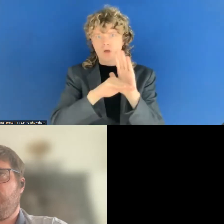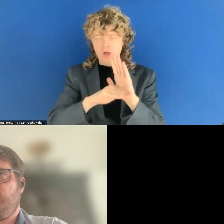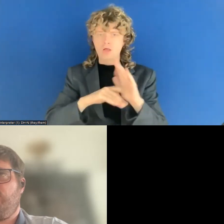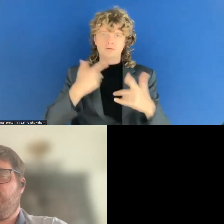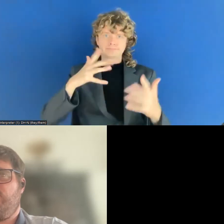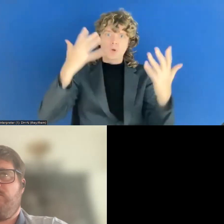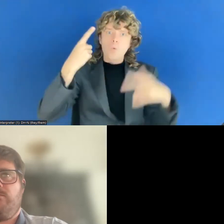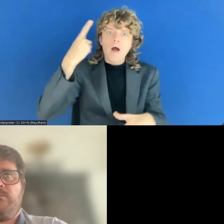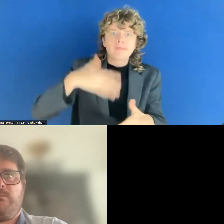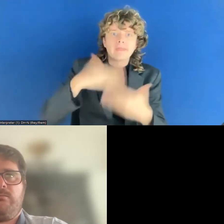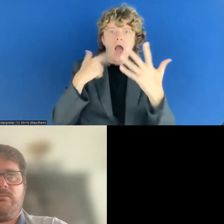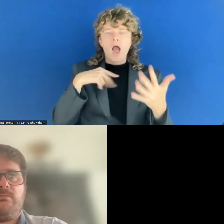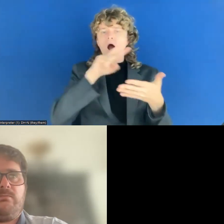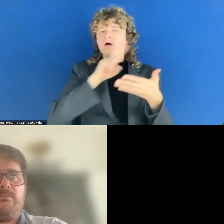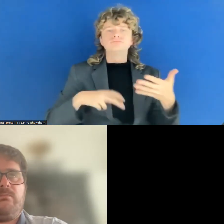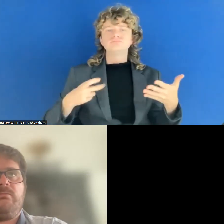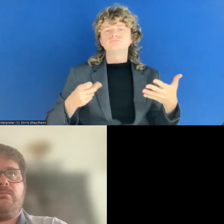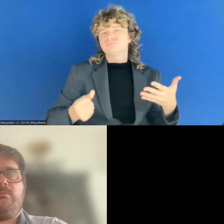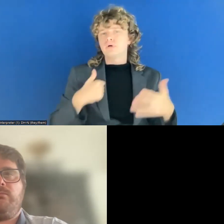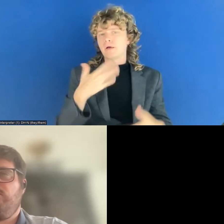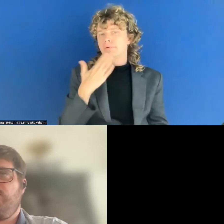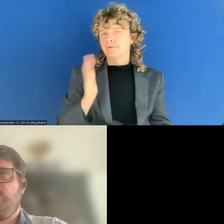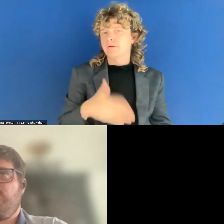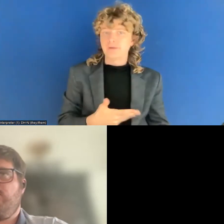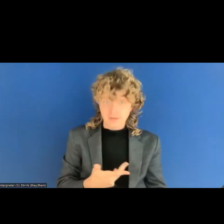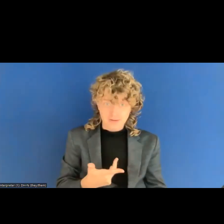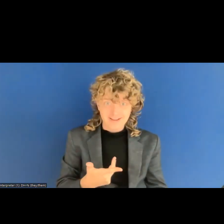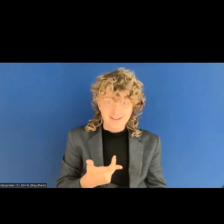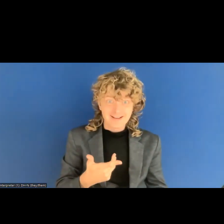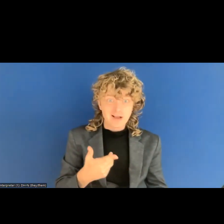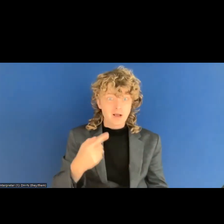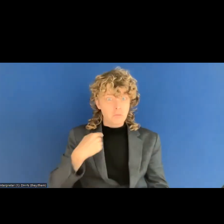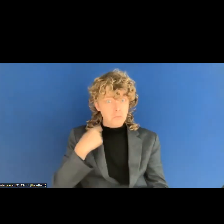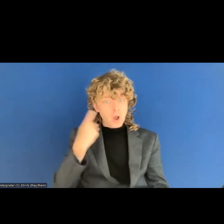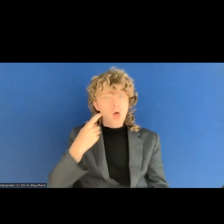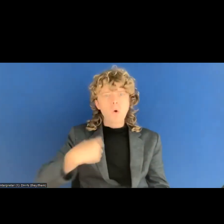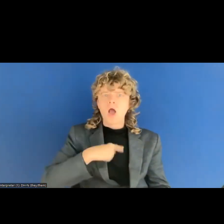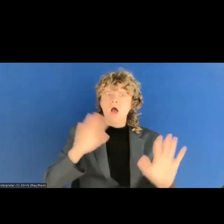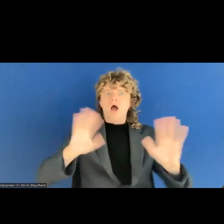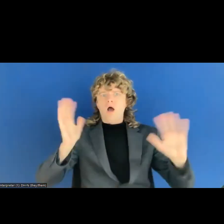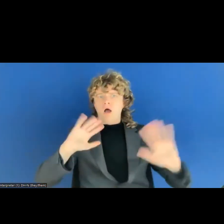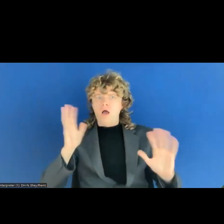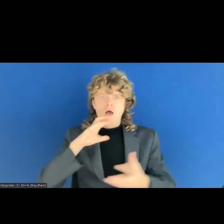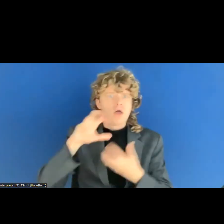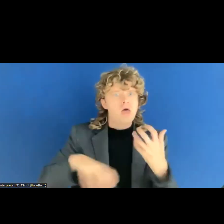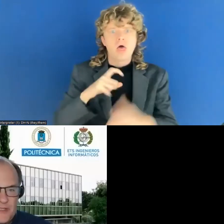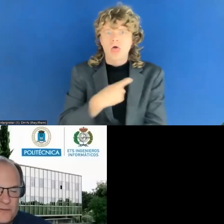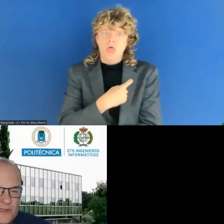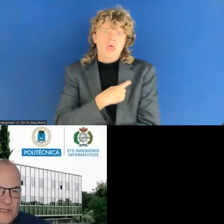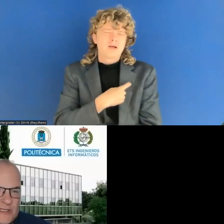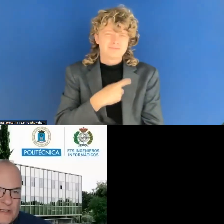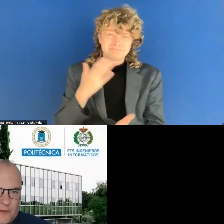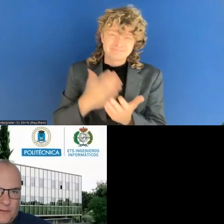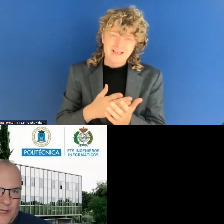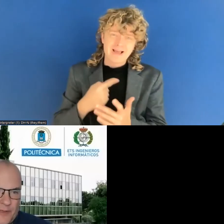to deal with accessibility? That's a good question, I think. Yes, I agree. Yeah. I mean, one really good example of this